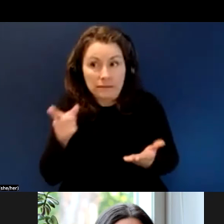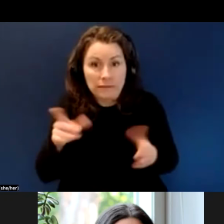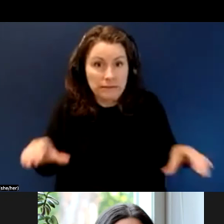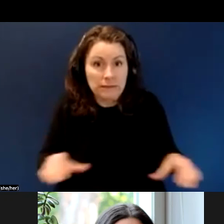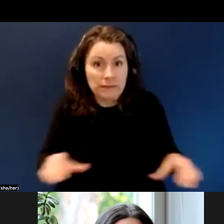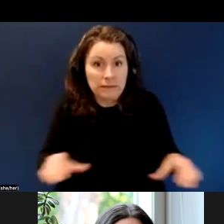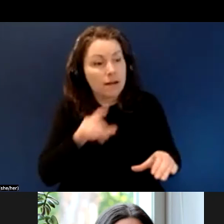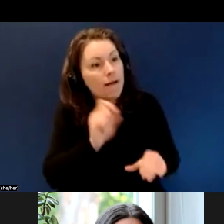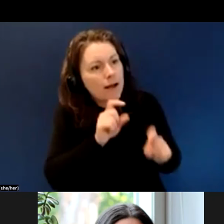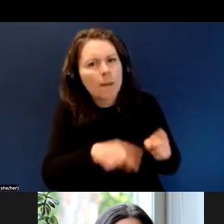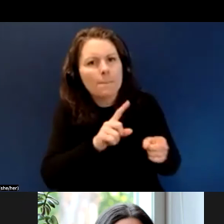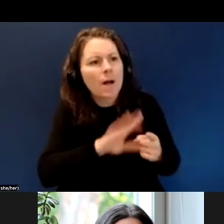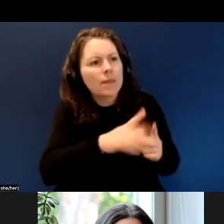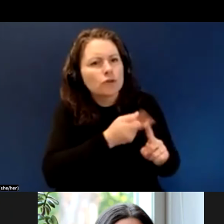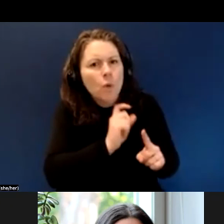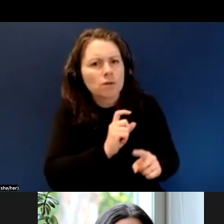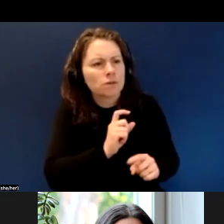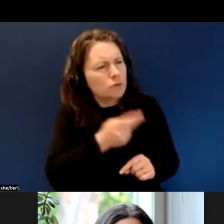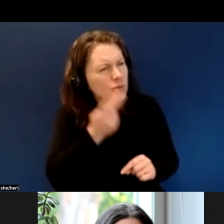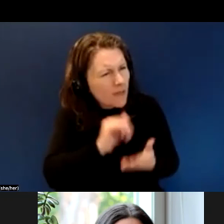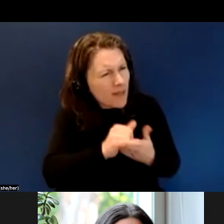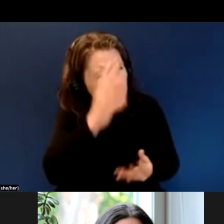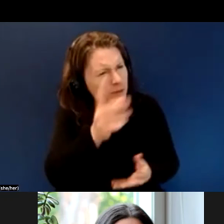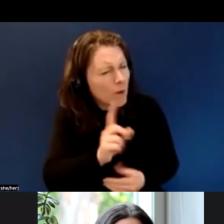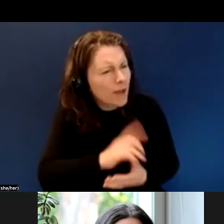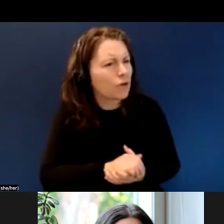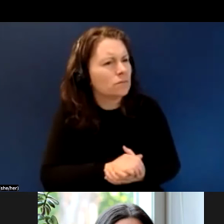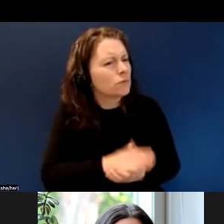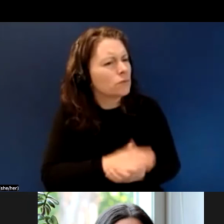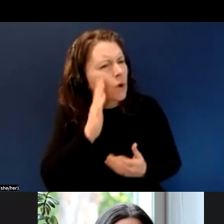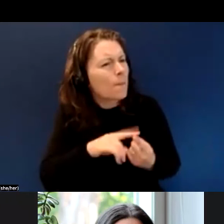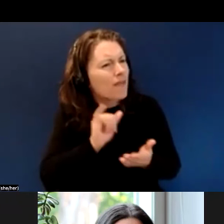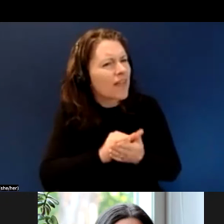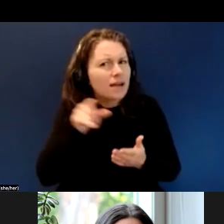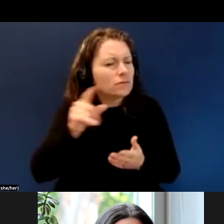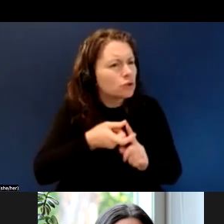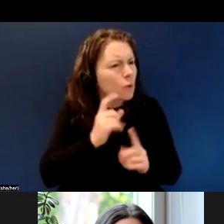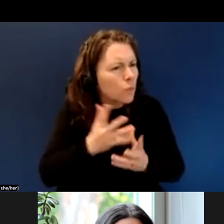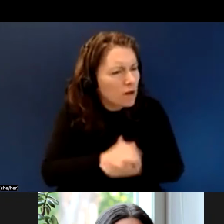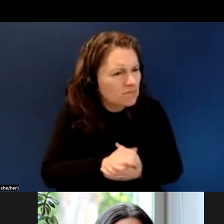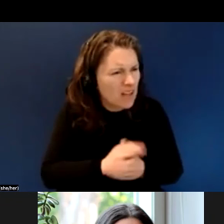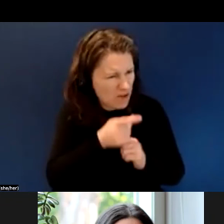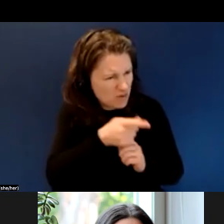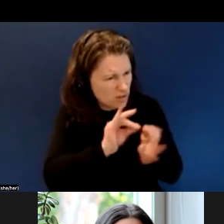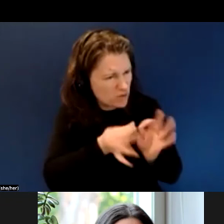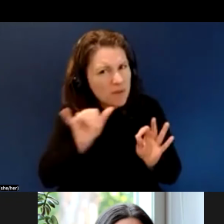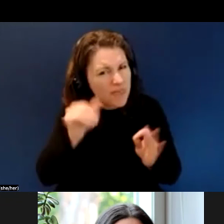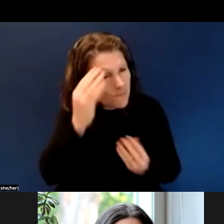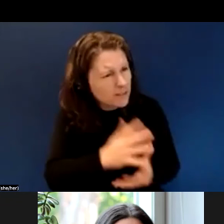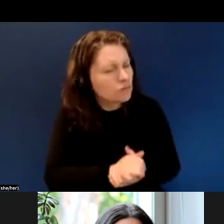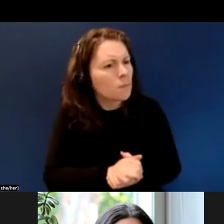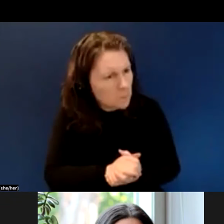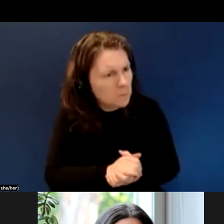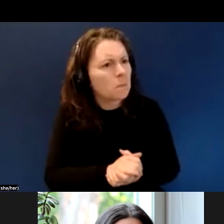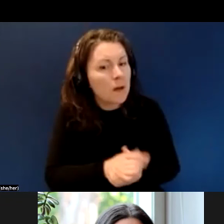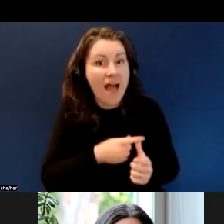them about the sources. Like, where did you see this information? What do you know about this source of information? How are you interpreting this? And then he